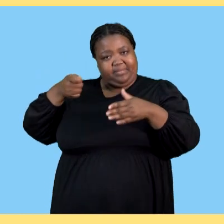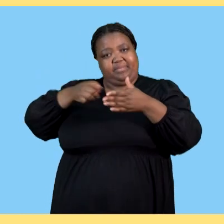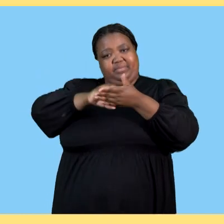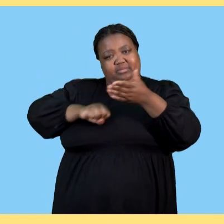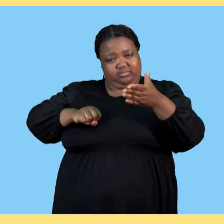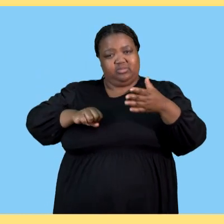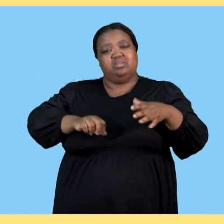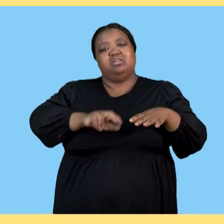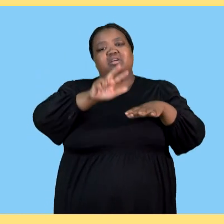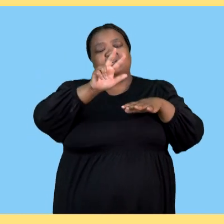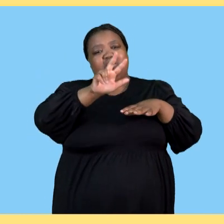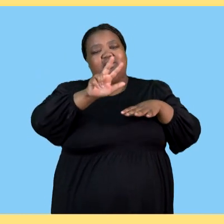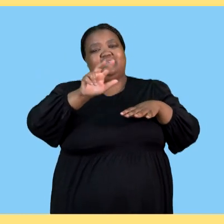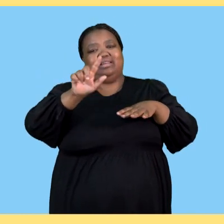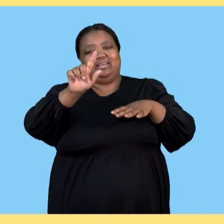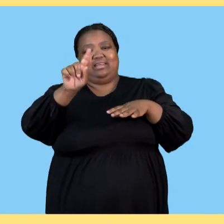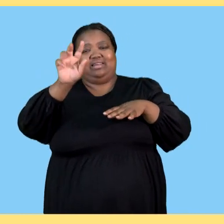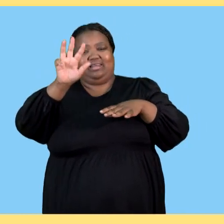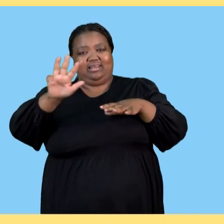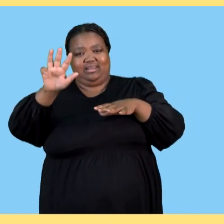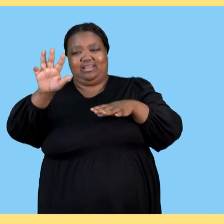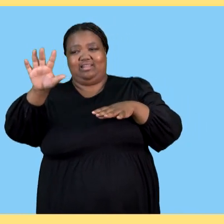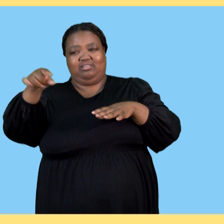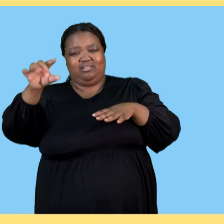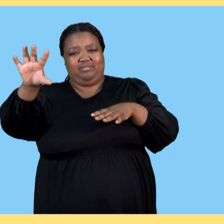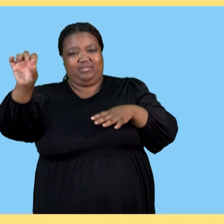Then you're going to say 819,500 plus